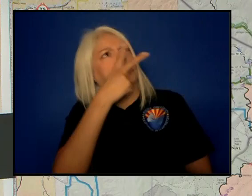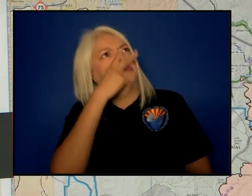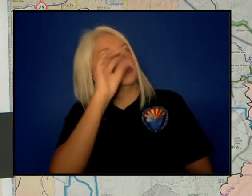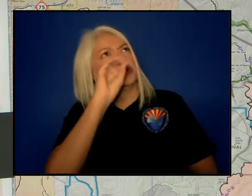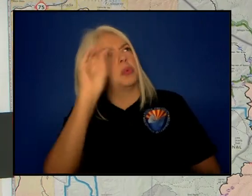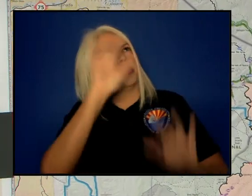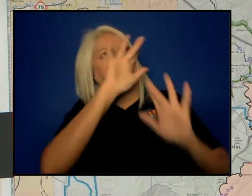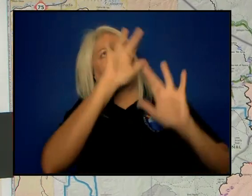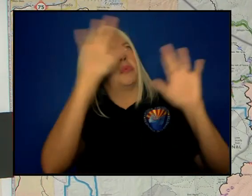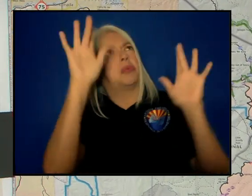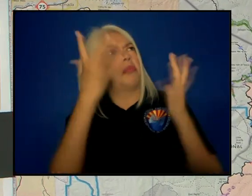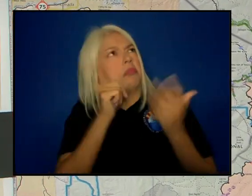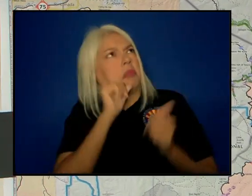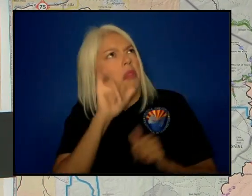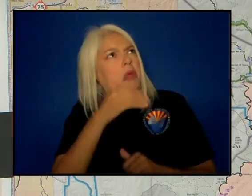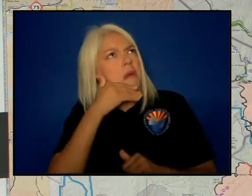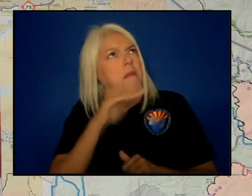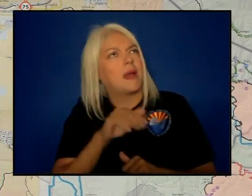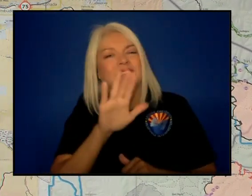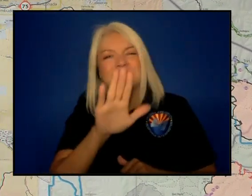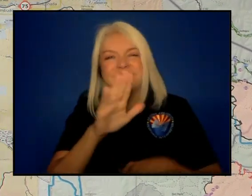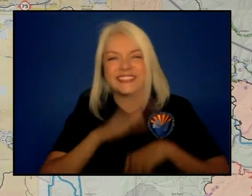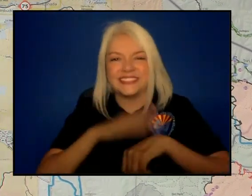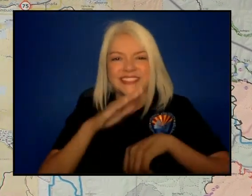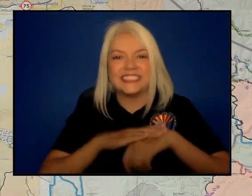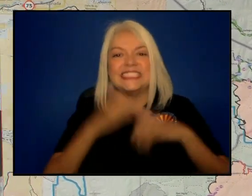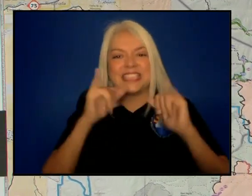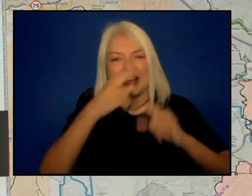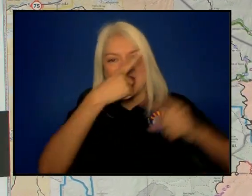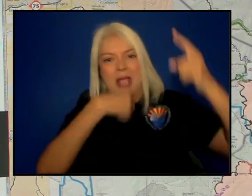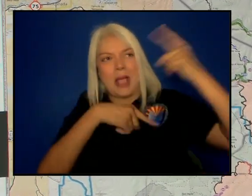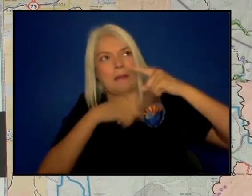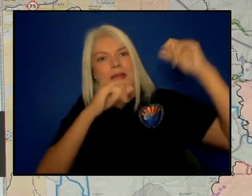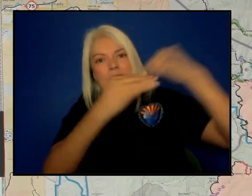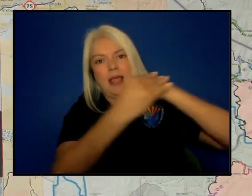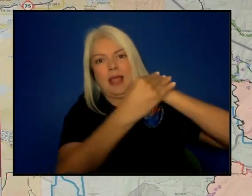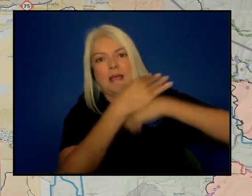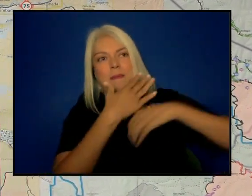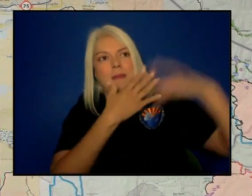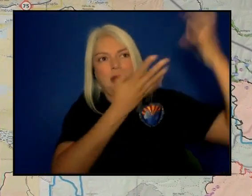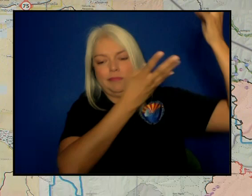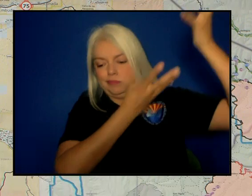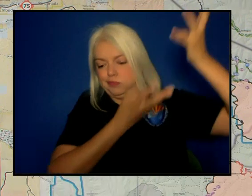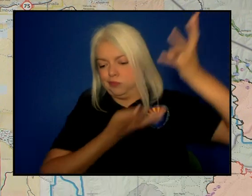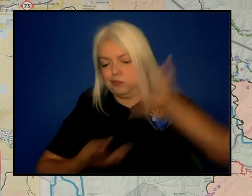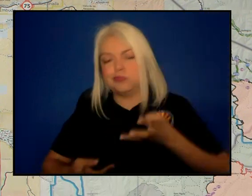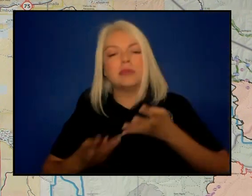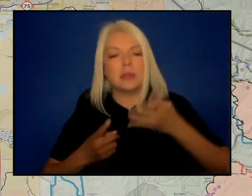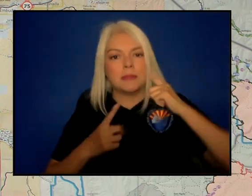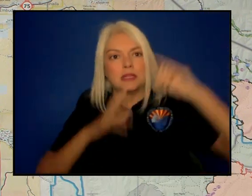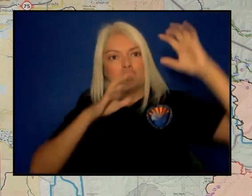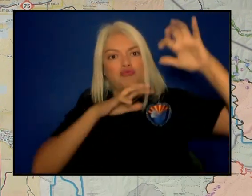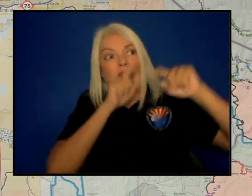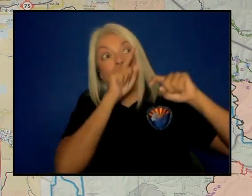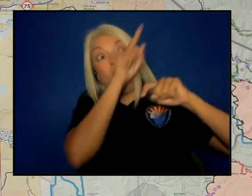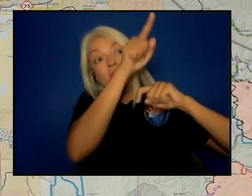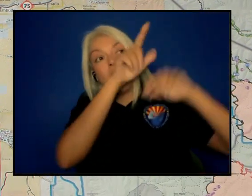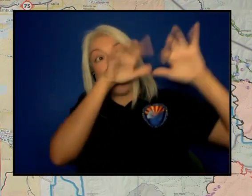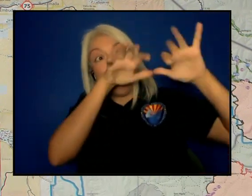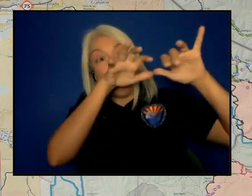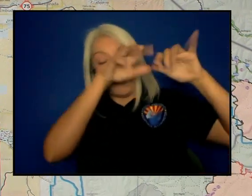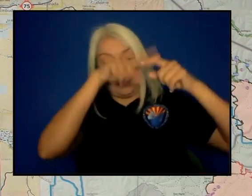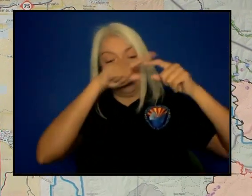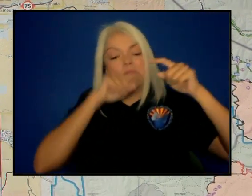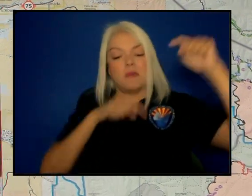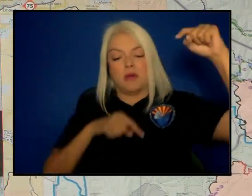too bad, keep in mind that you could be having something all the way down here, towards Bull Canyon or the